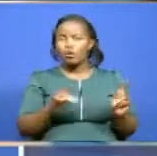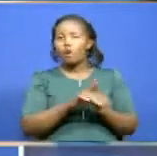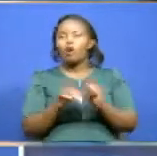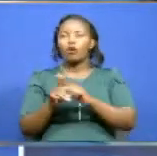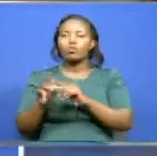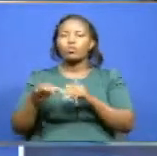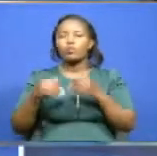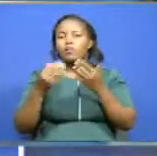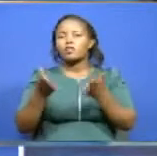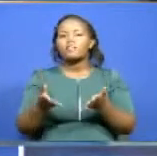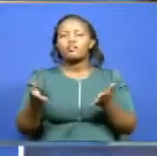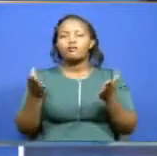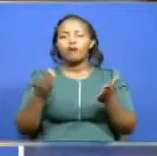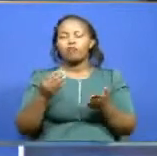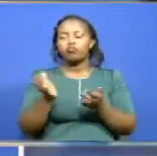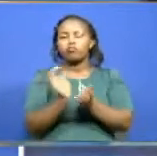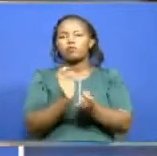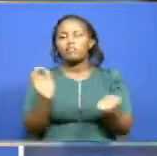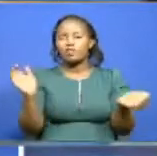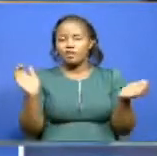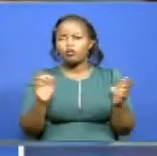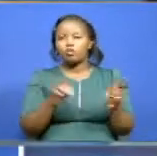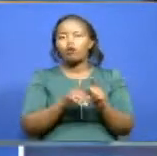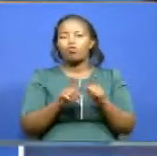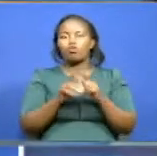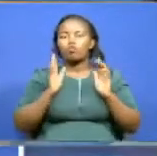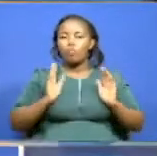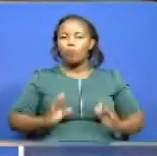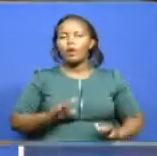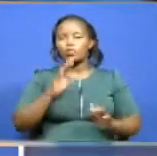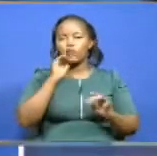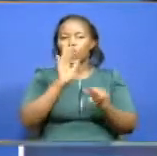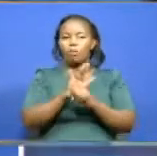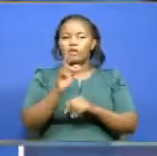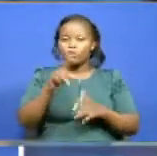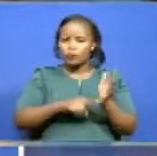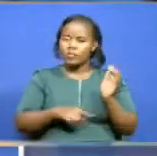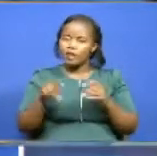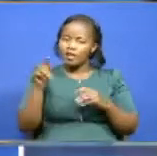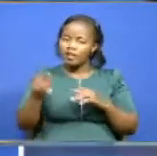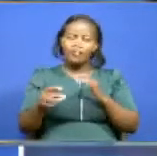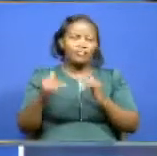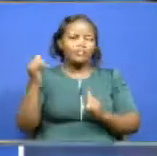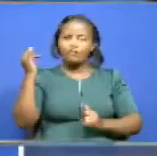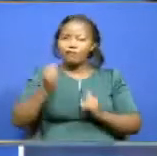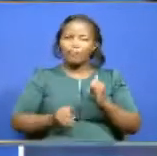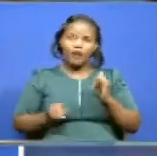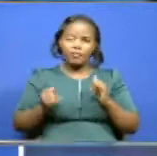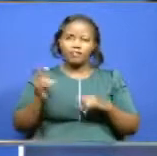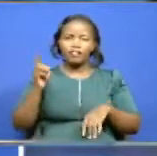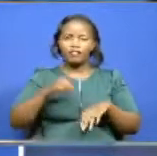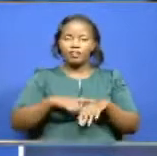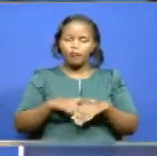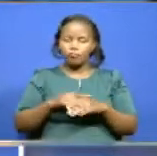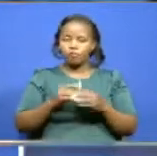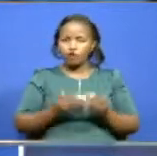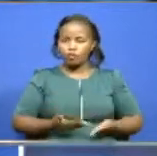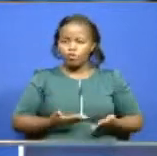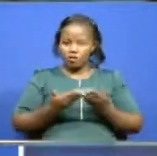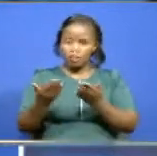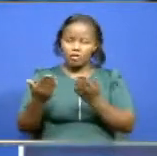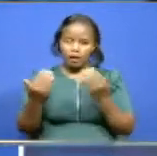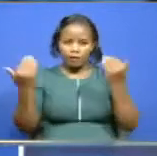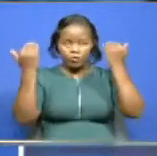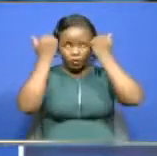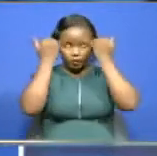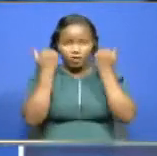an unconditional discharge, they give a personal pledge that this will be the last time you'll ever see them appearing before the